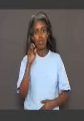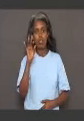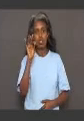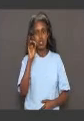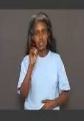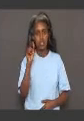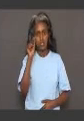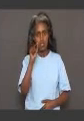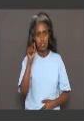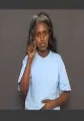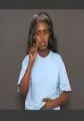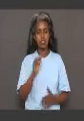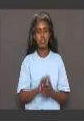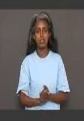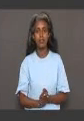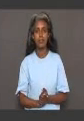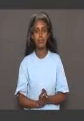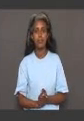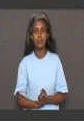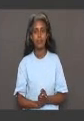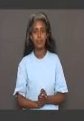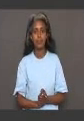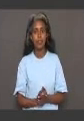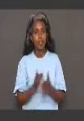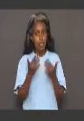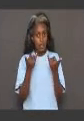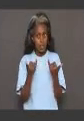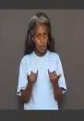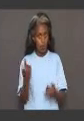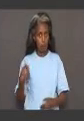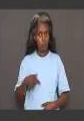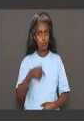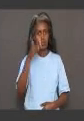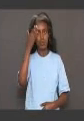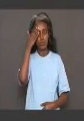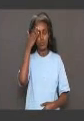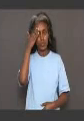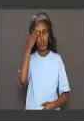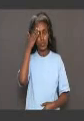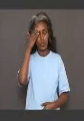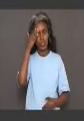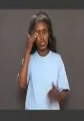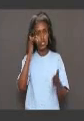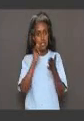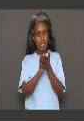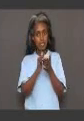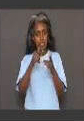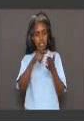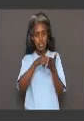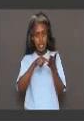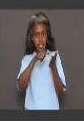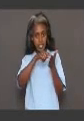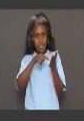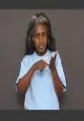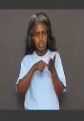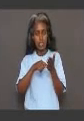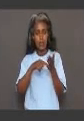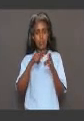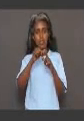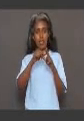180 degrees. Now we know that the inscribed angle is